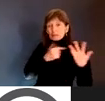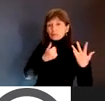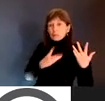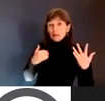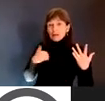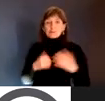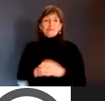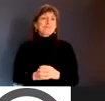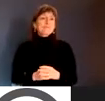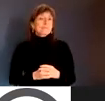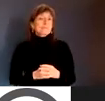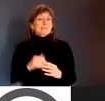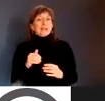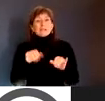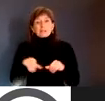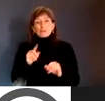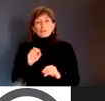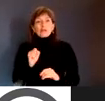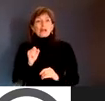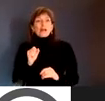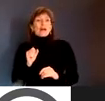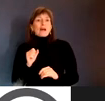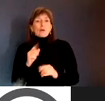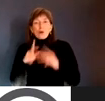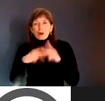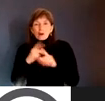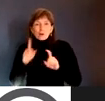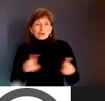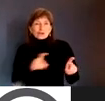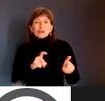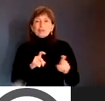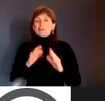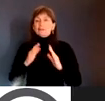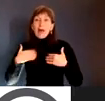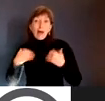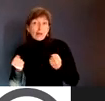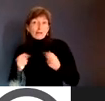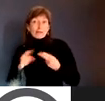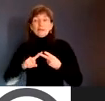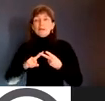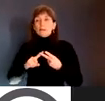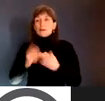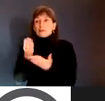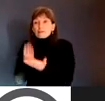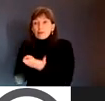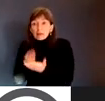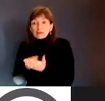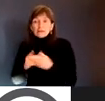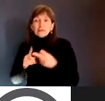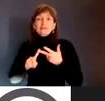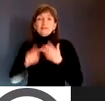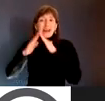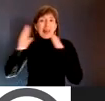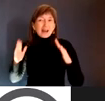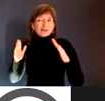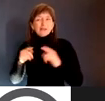I think we touched on some of the domains, health, finance, housing, some of those major, when we think about the social determinants of health,